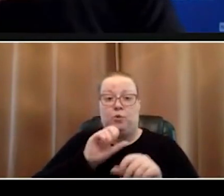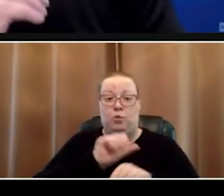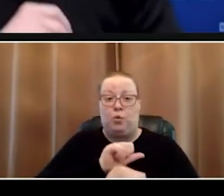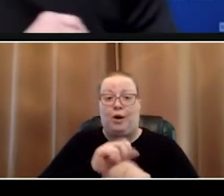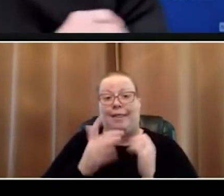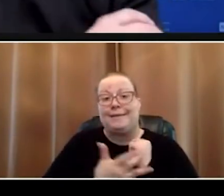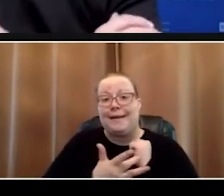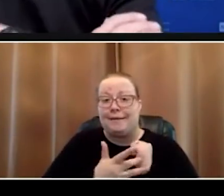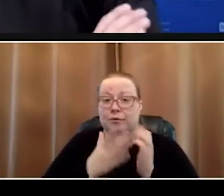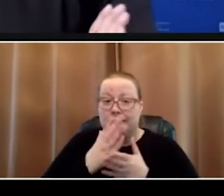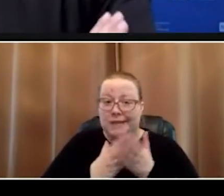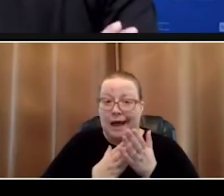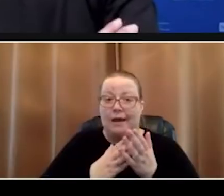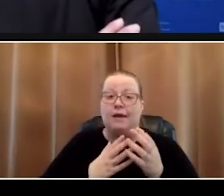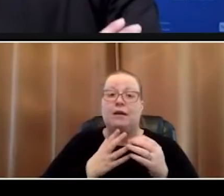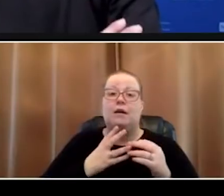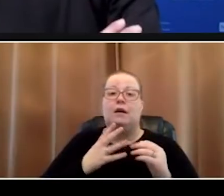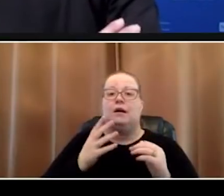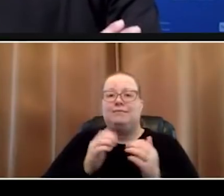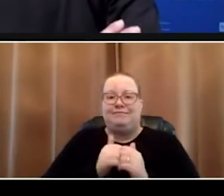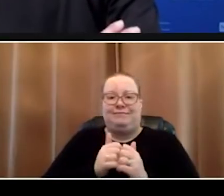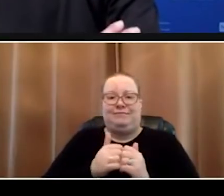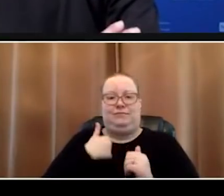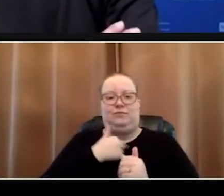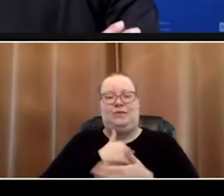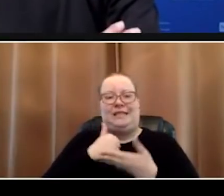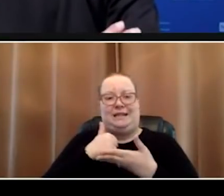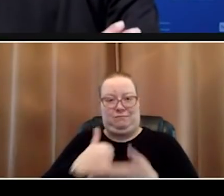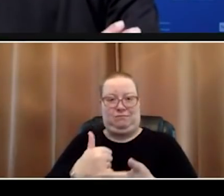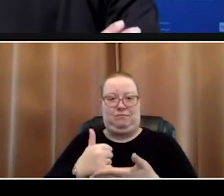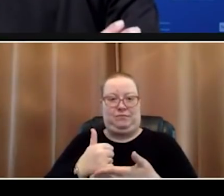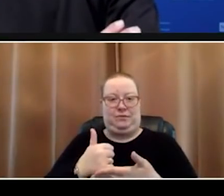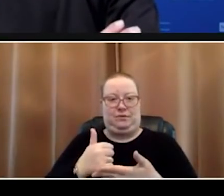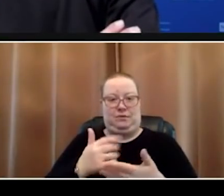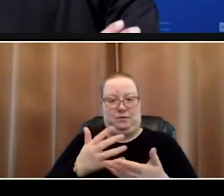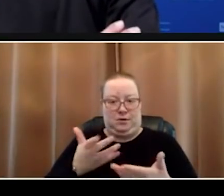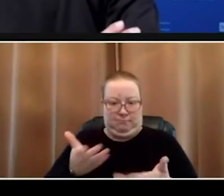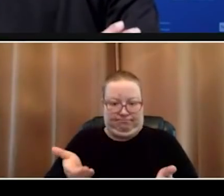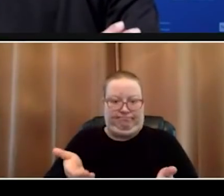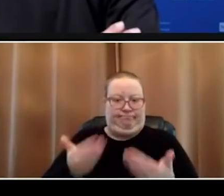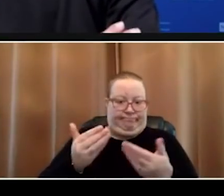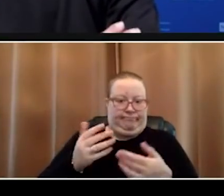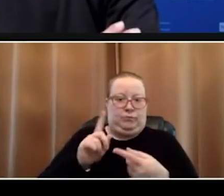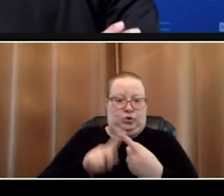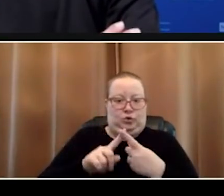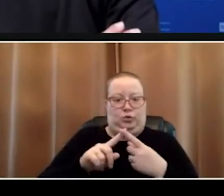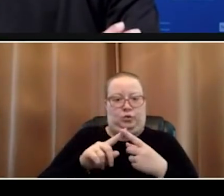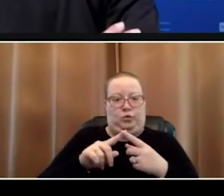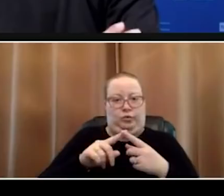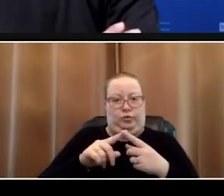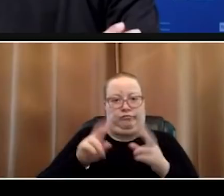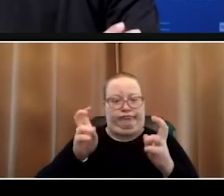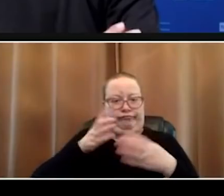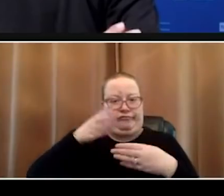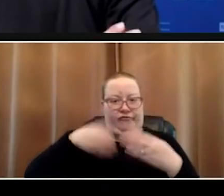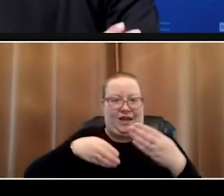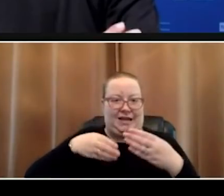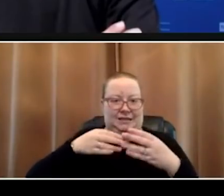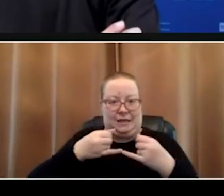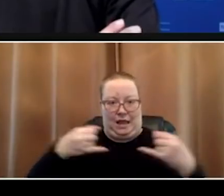things. How can we help get us to the finish line on this sooner rather than later and in good